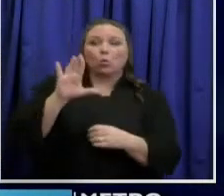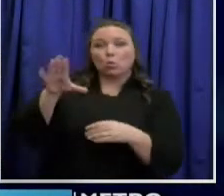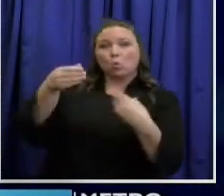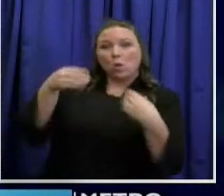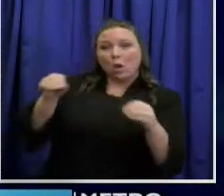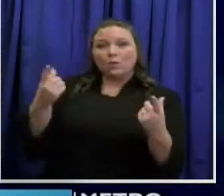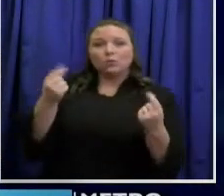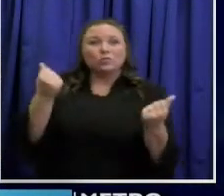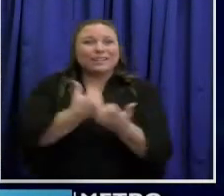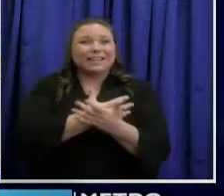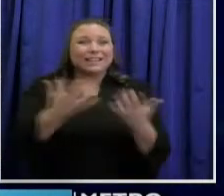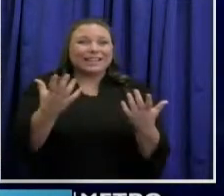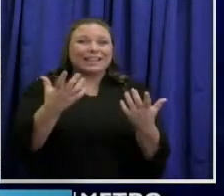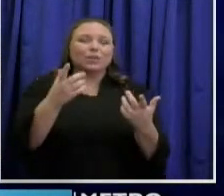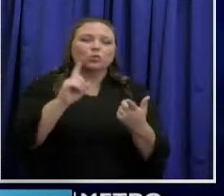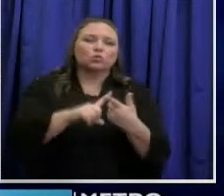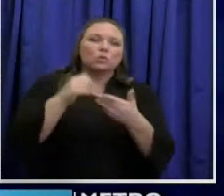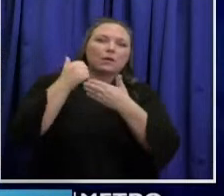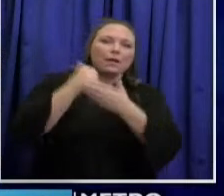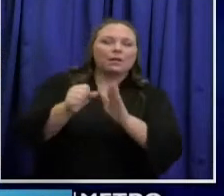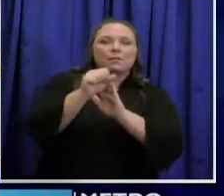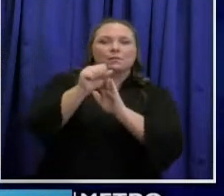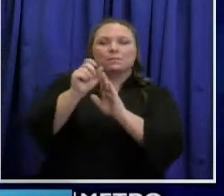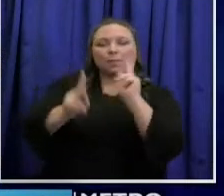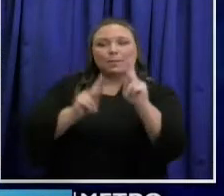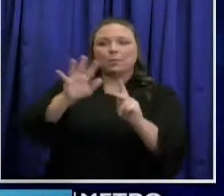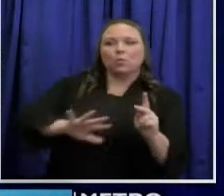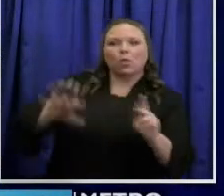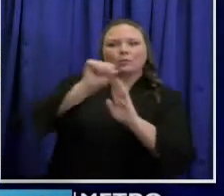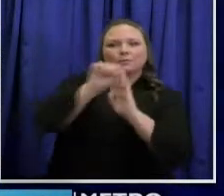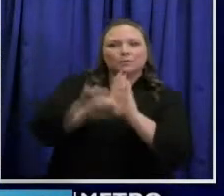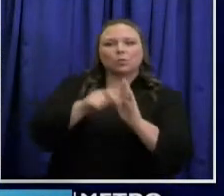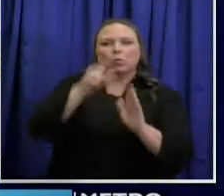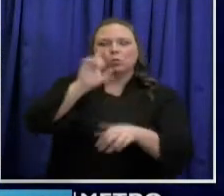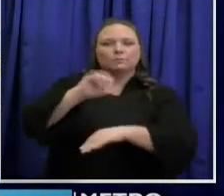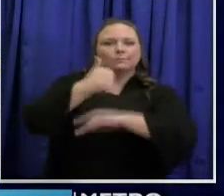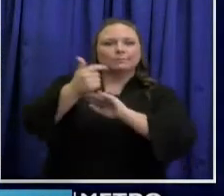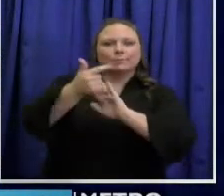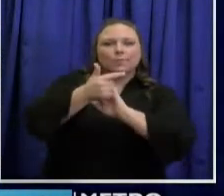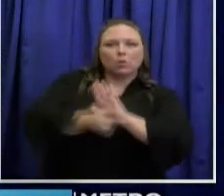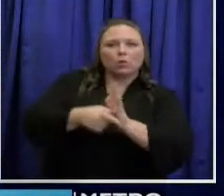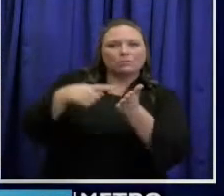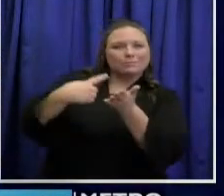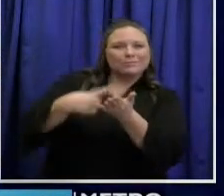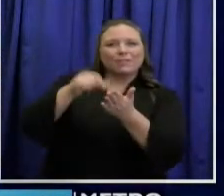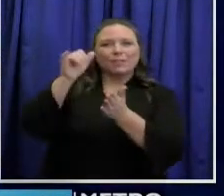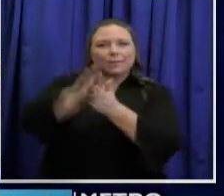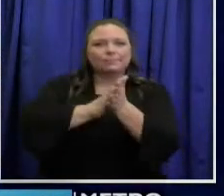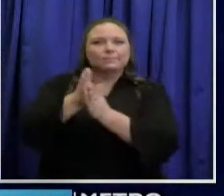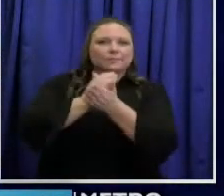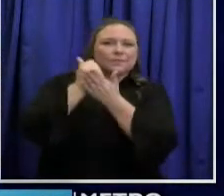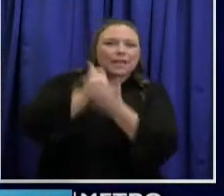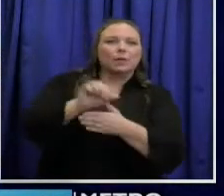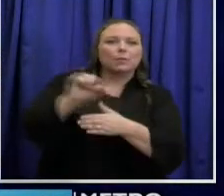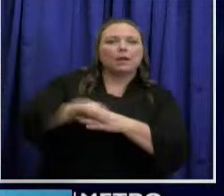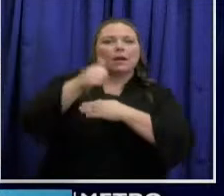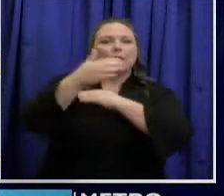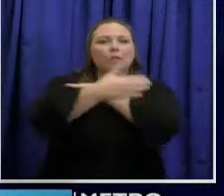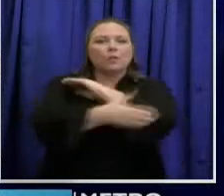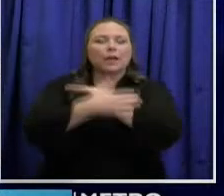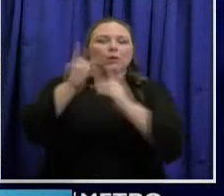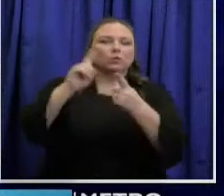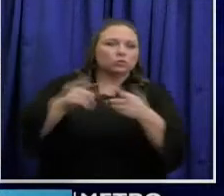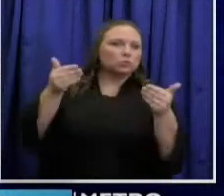state lawmakers and, you know, discussing this initiative that could move some of our neighboring mayors who have